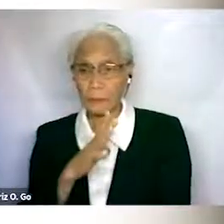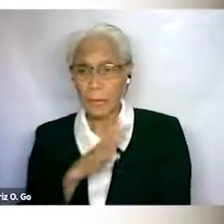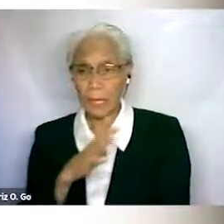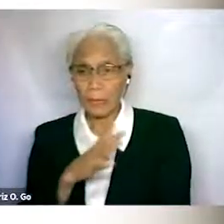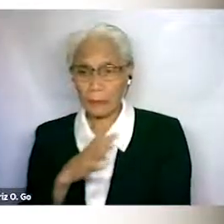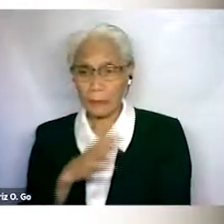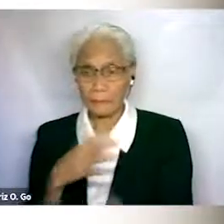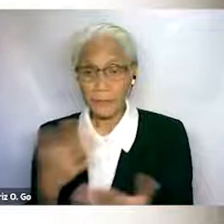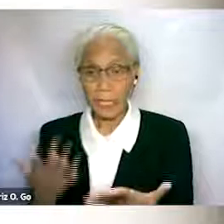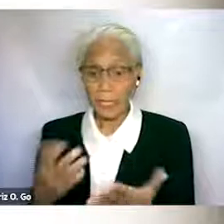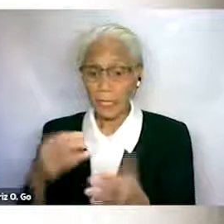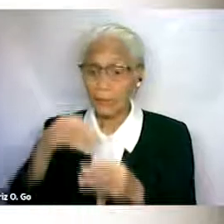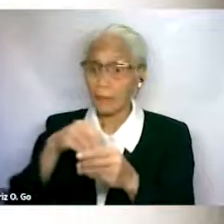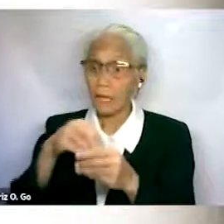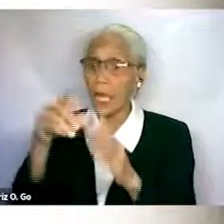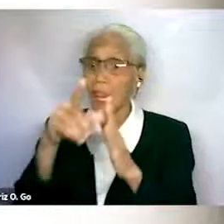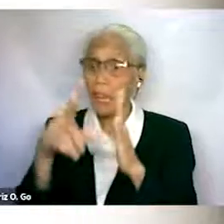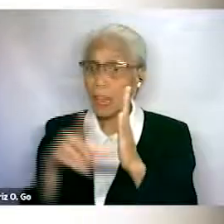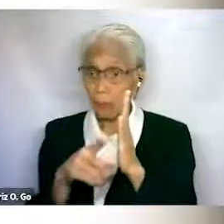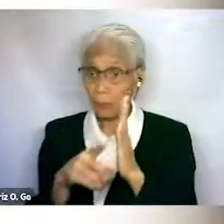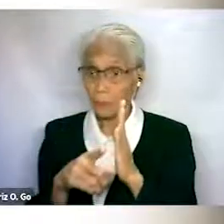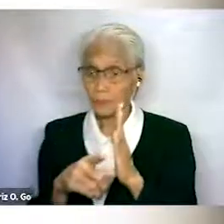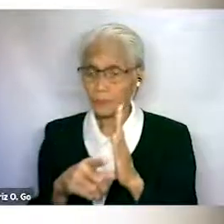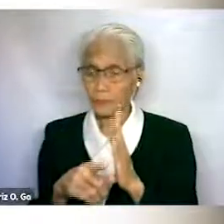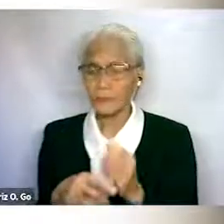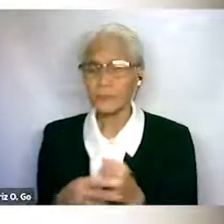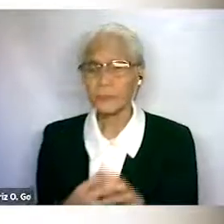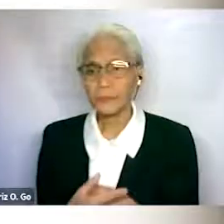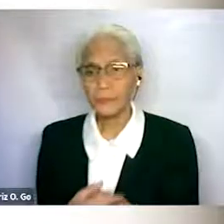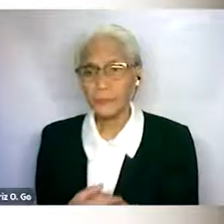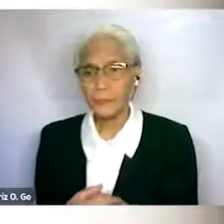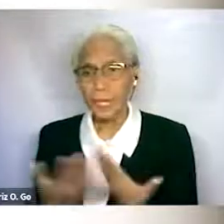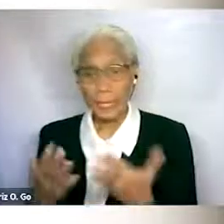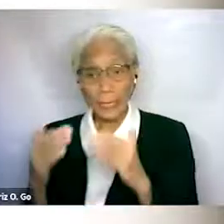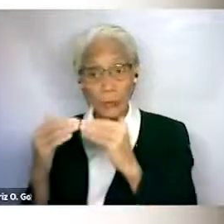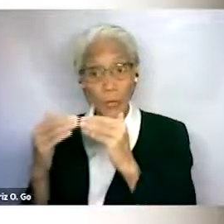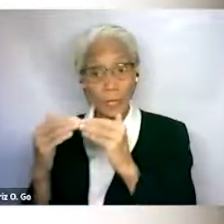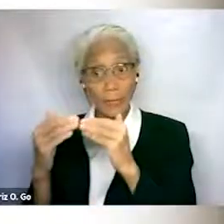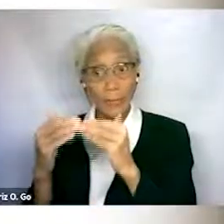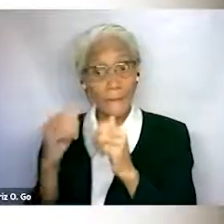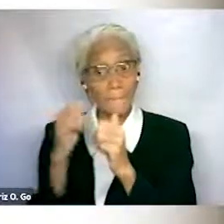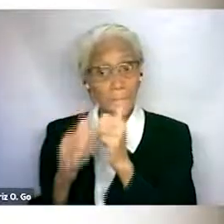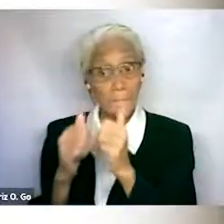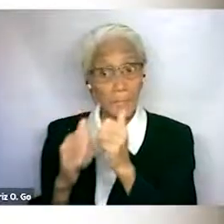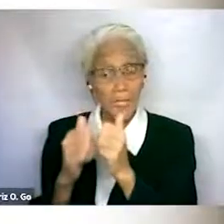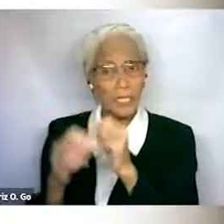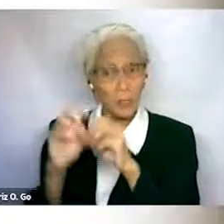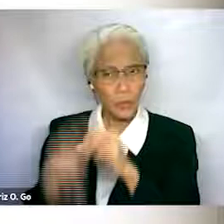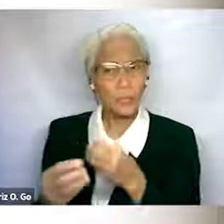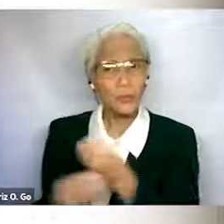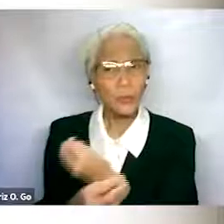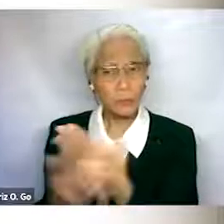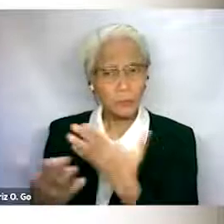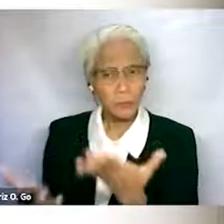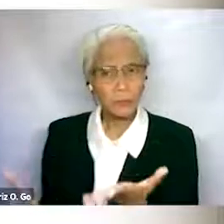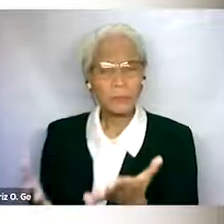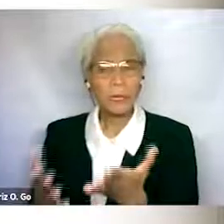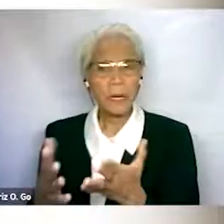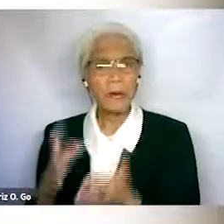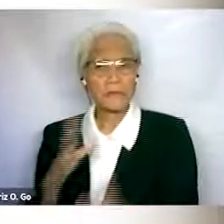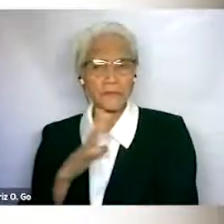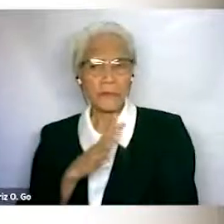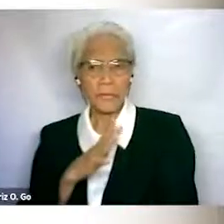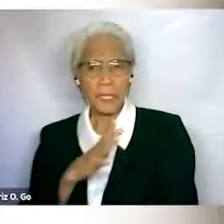earlier, you already highlighted the importance of adapting a reasonable accommodation in the case of persons with disability, girls with disability, boys